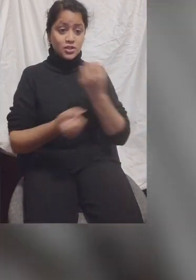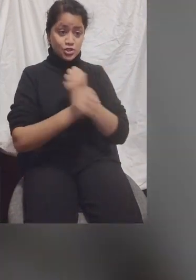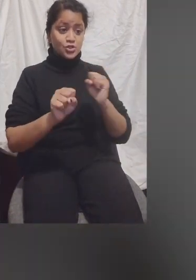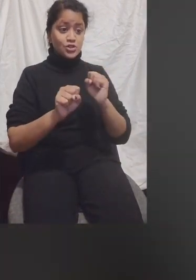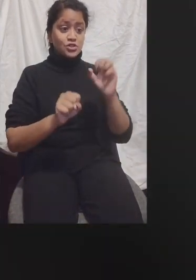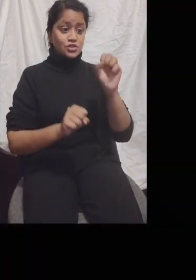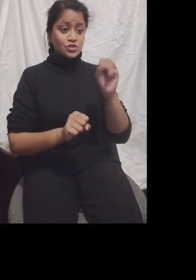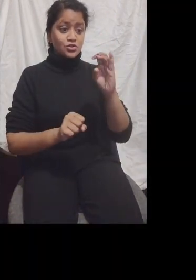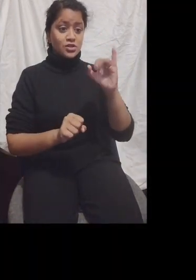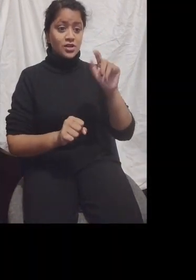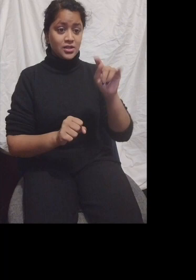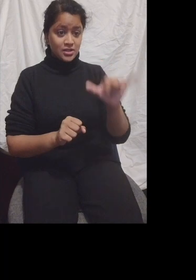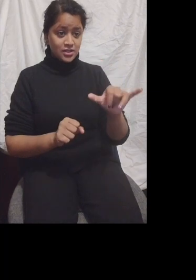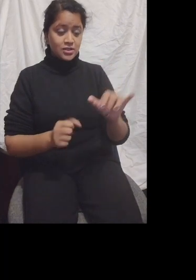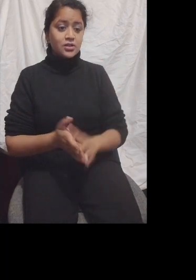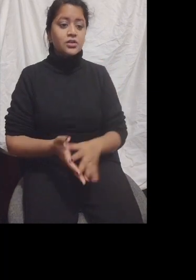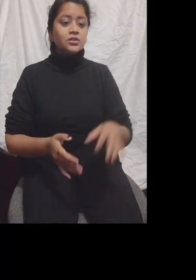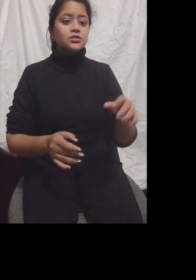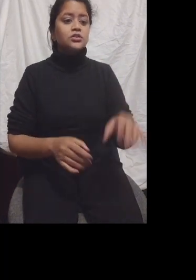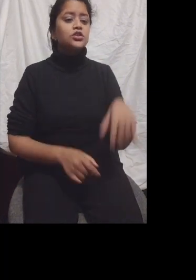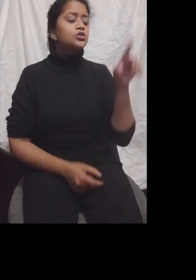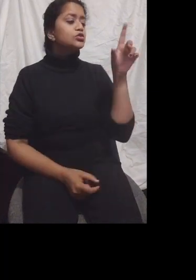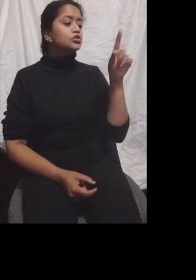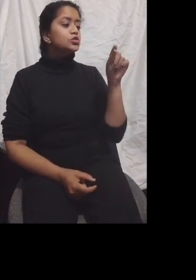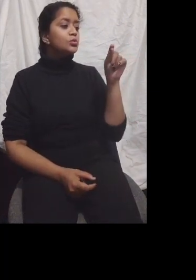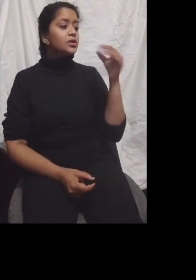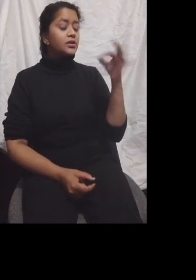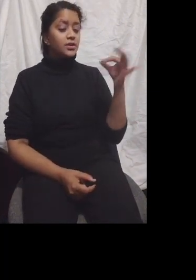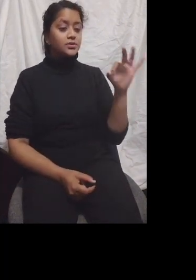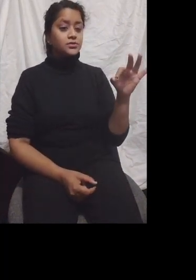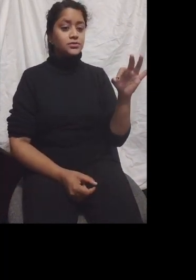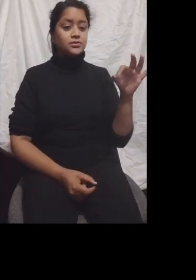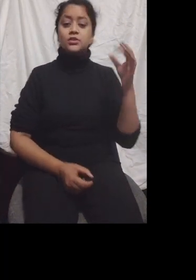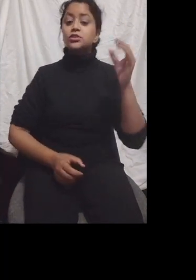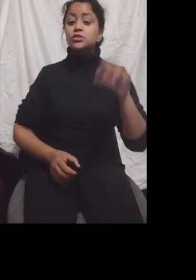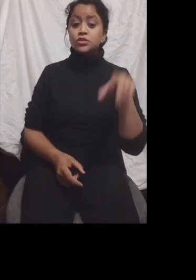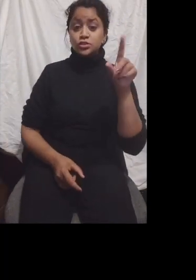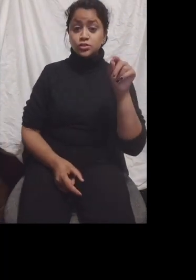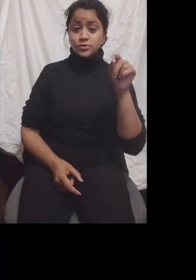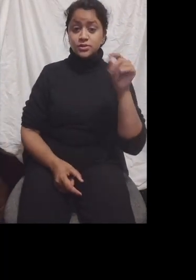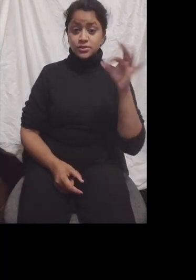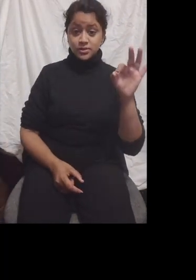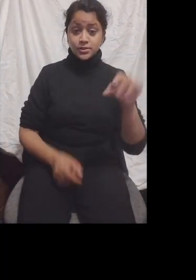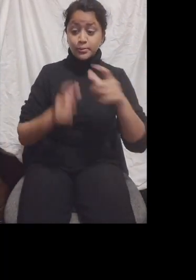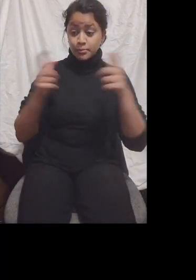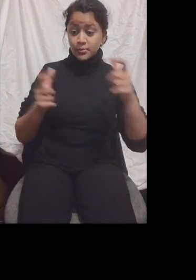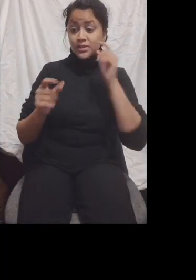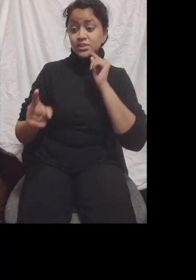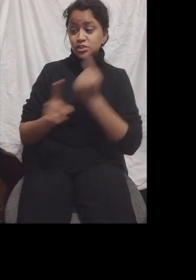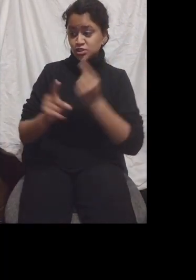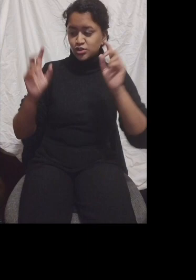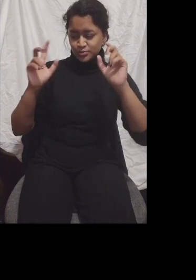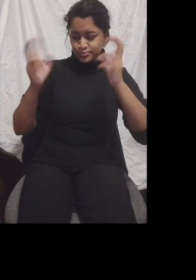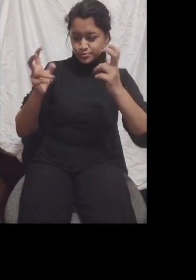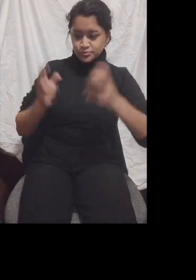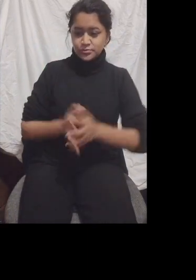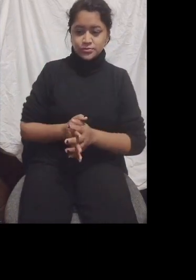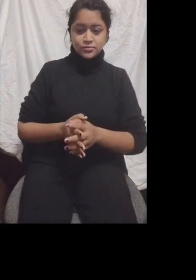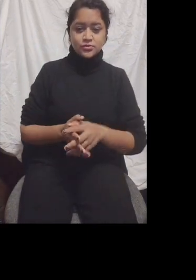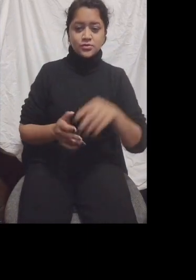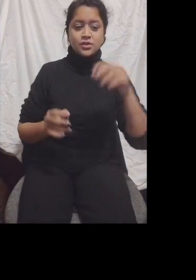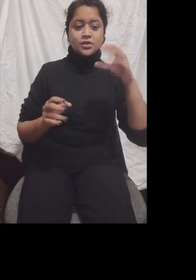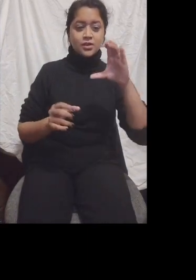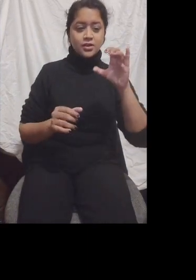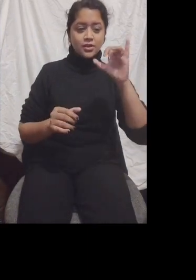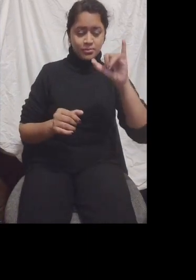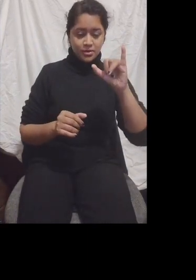work they are doing to help. In 2019, I reached out to our big sister, as we like to call them in Grand Cayman, the